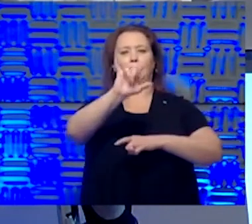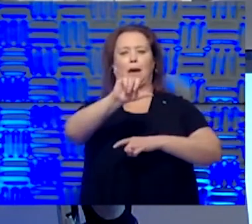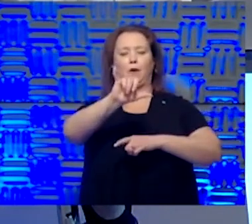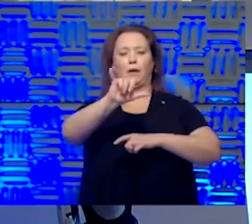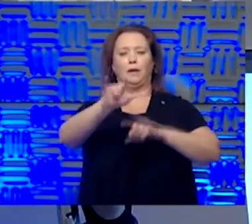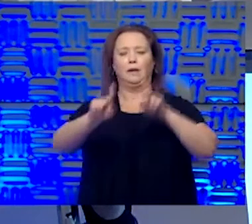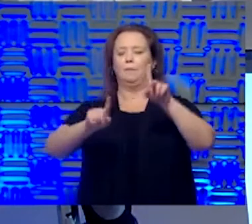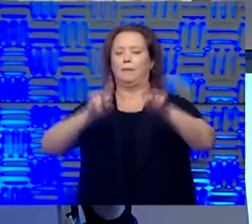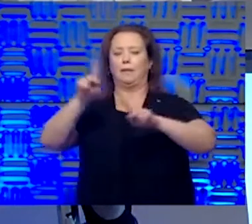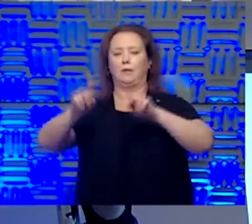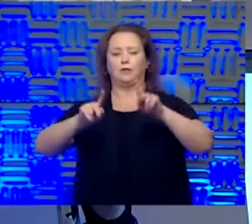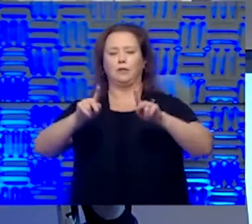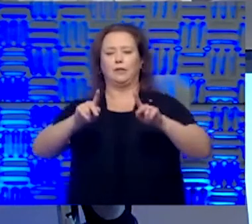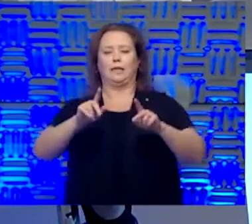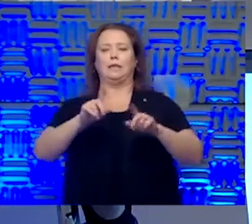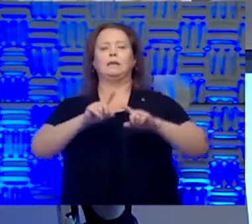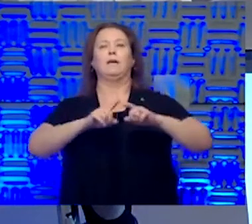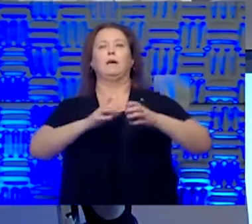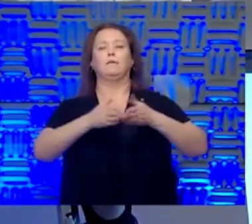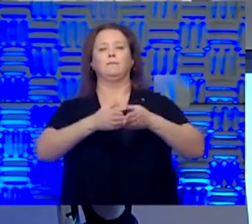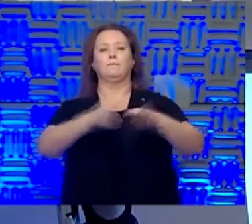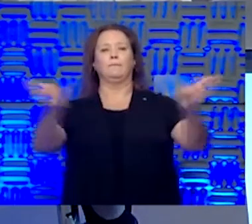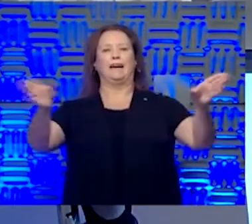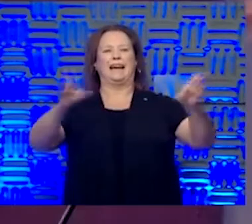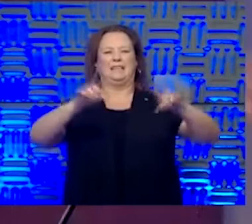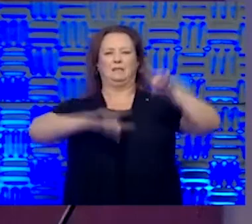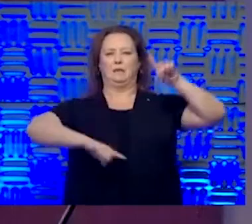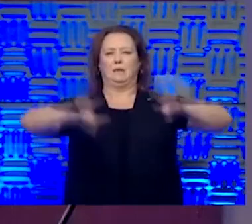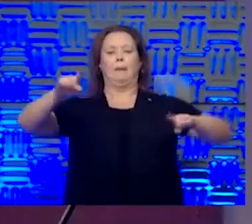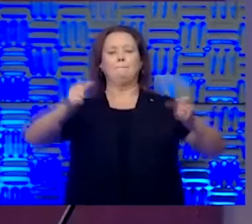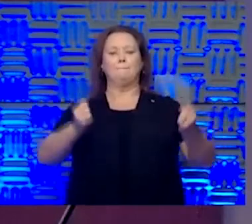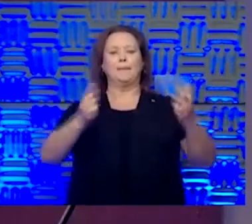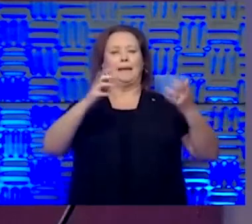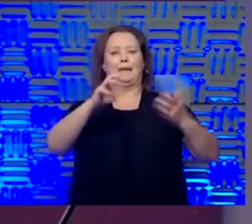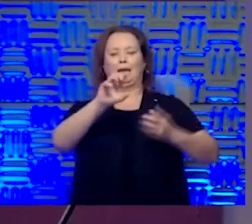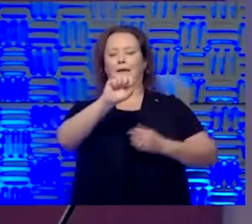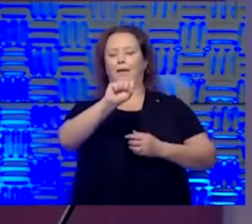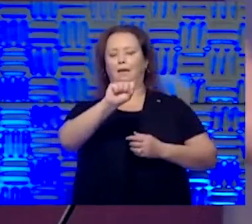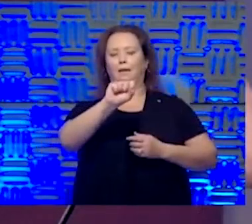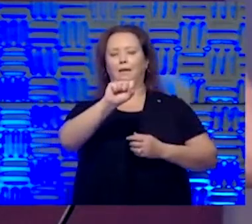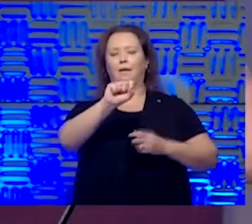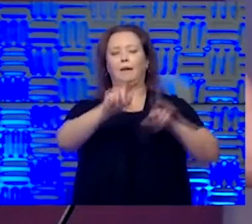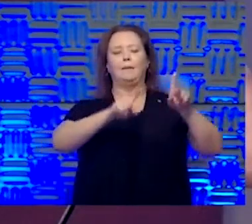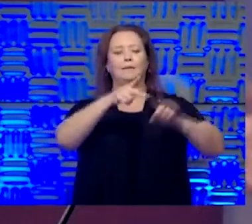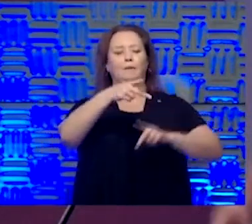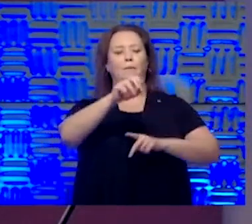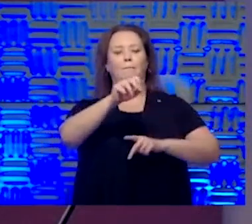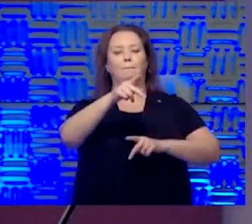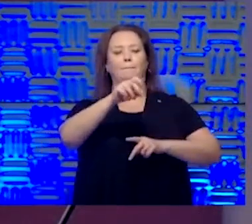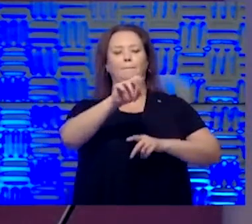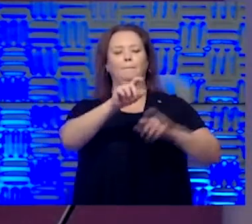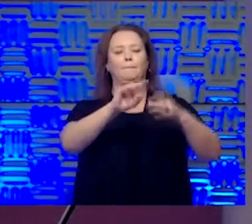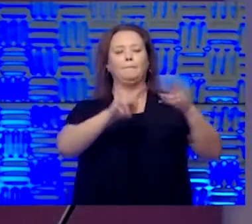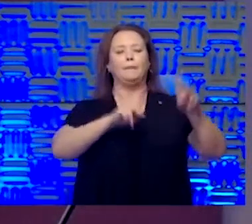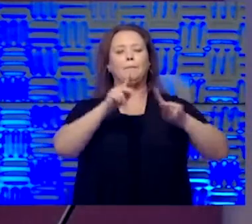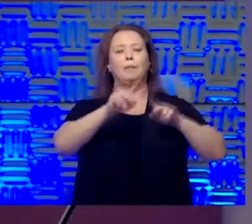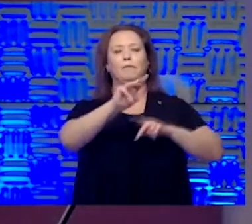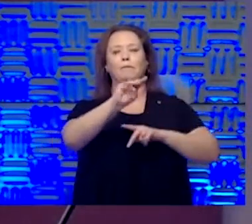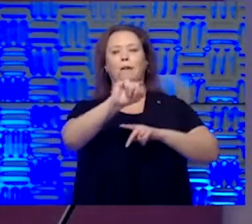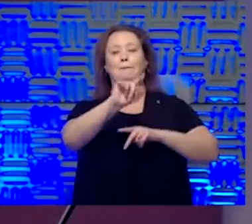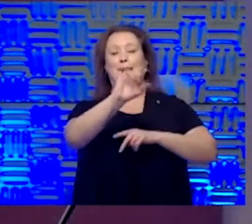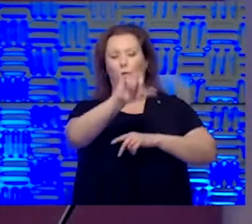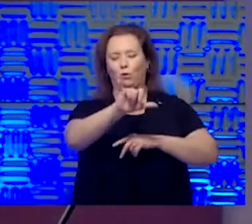not a minority population, meaning it is a vast, a lot of minorities, Asians, different ethnicities, correct? We also